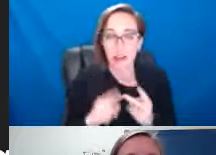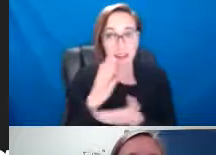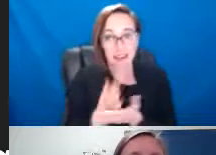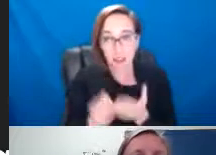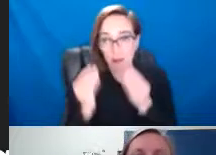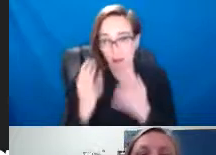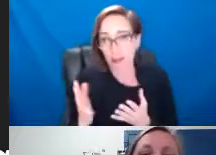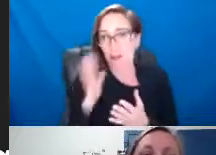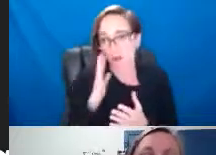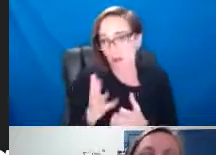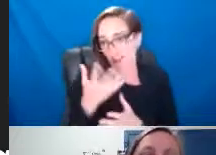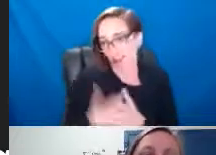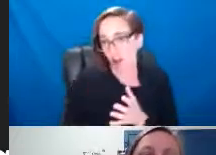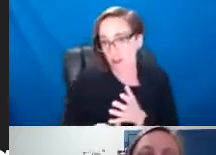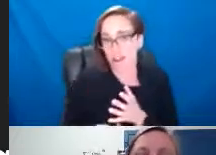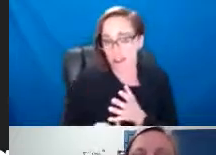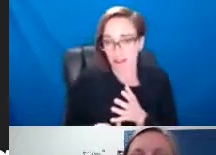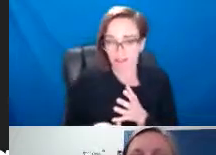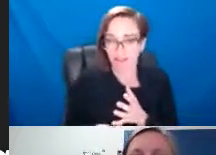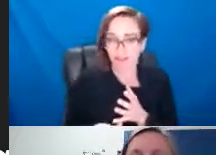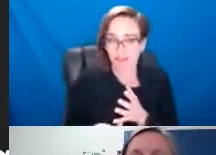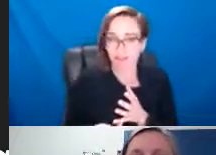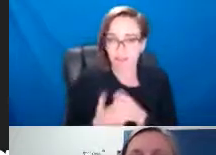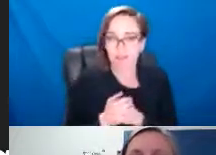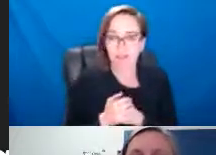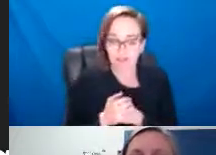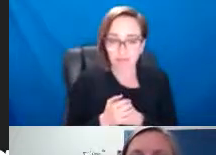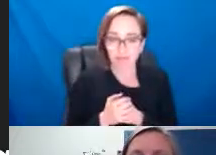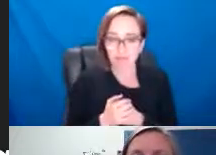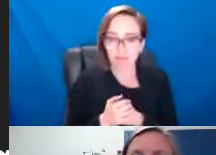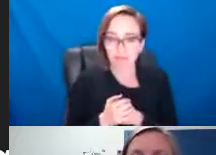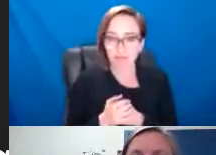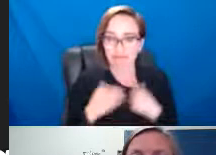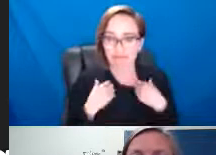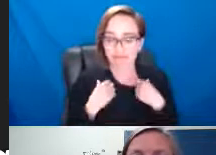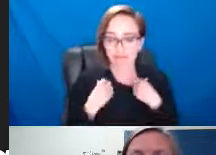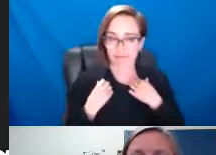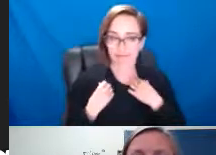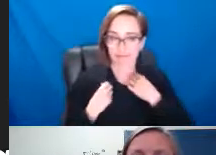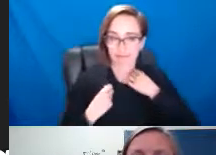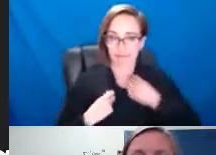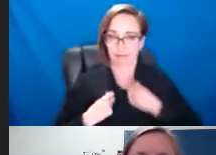get lost when communication is done this way.